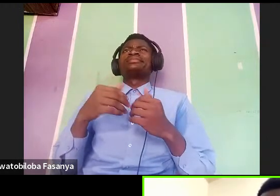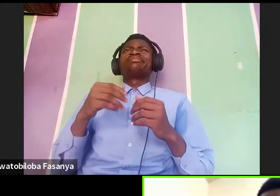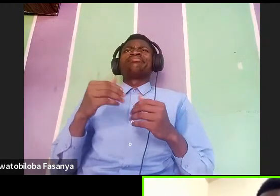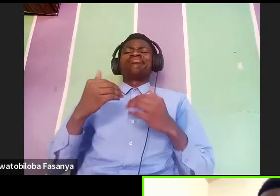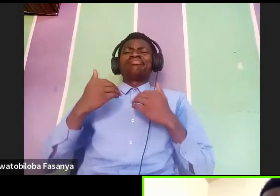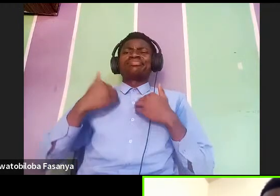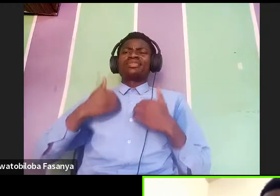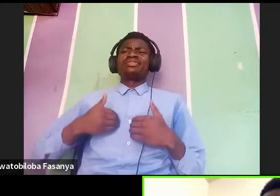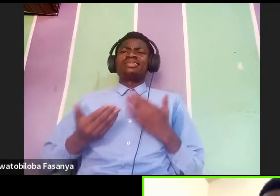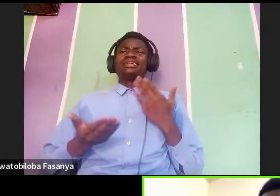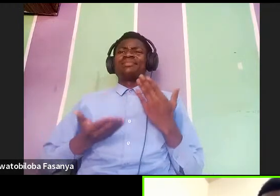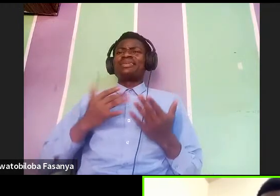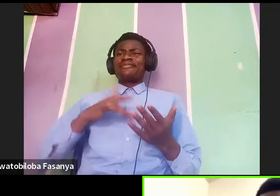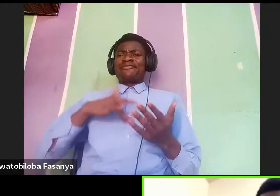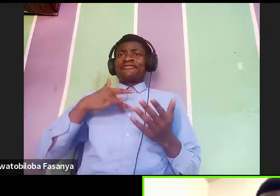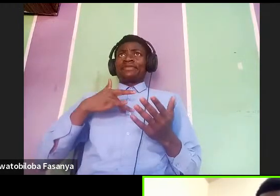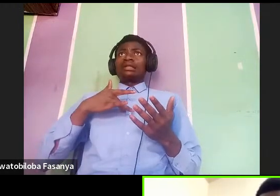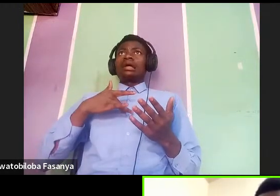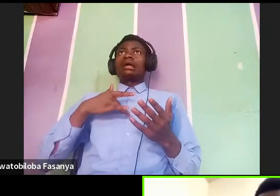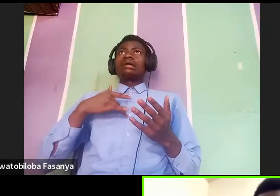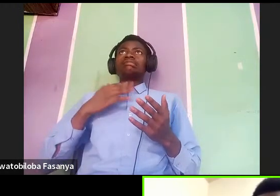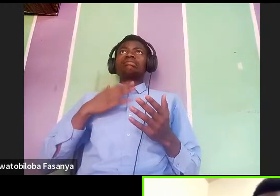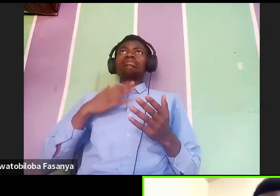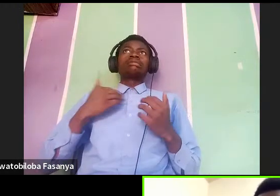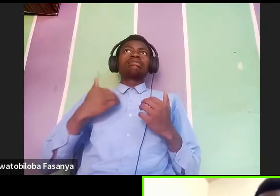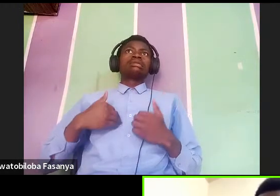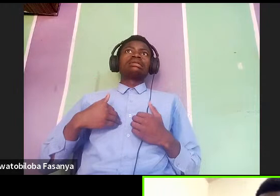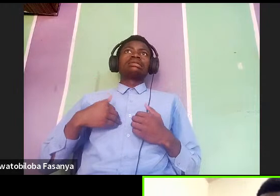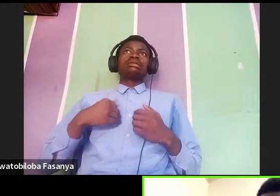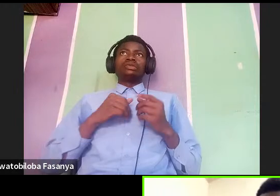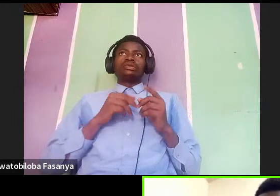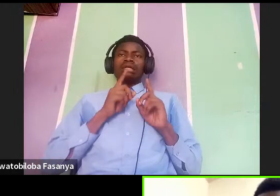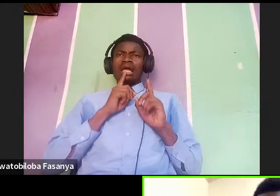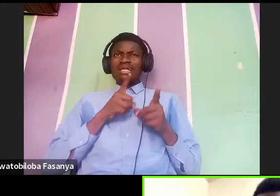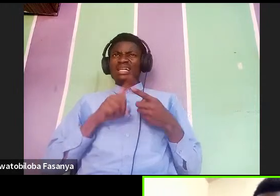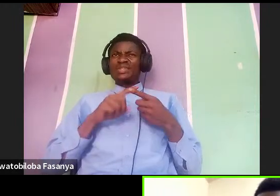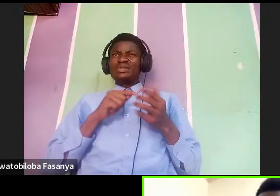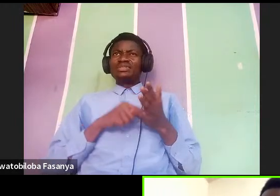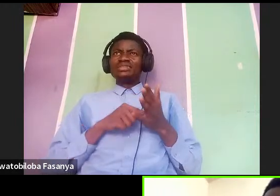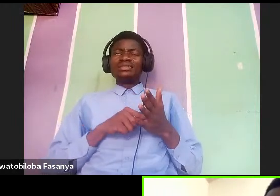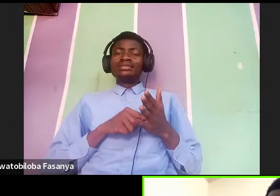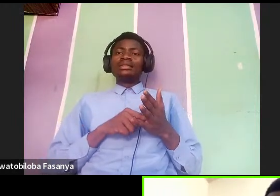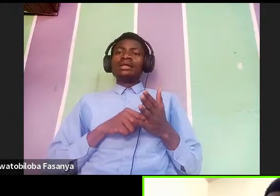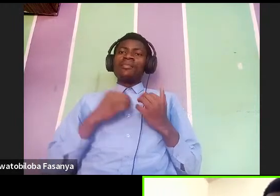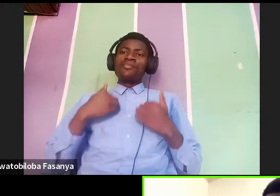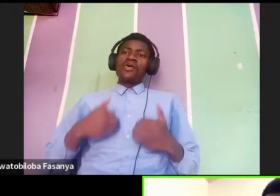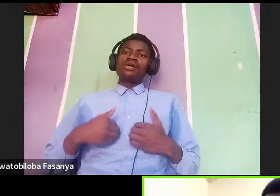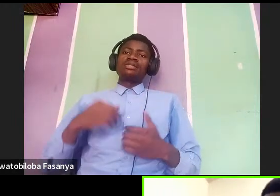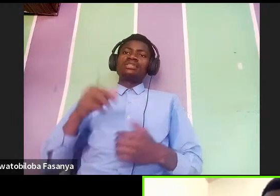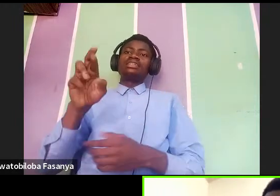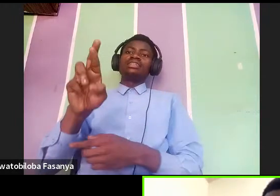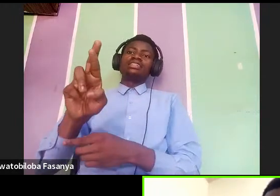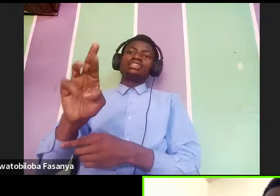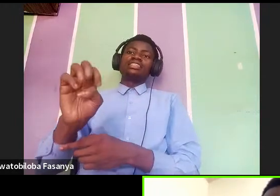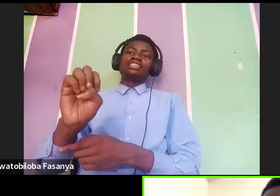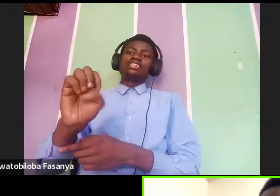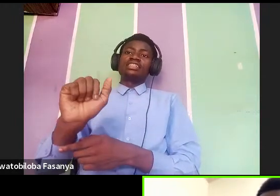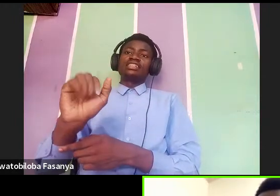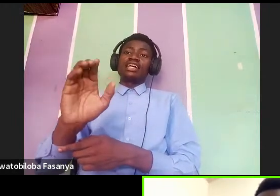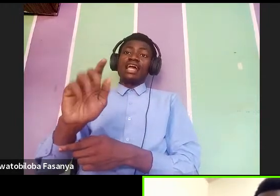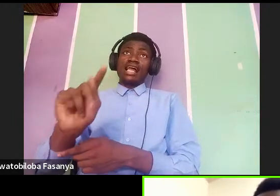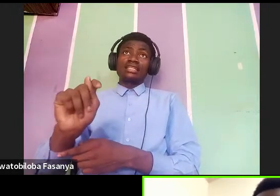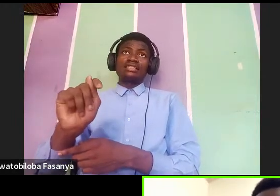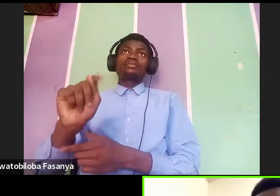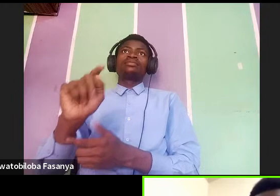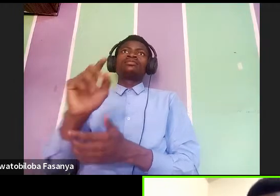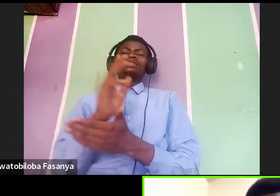locally your body have just reacted in that area, but what we expect is some redness, some pain, some mild swelling, which should go down